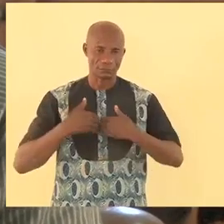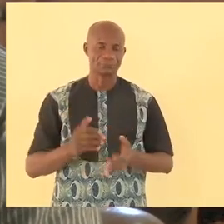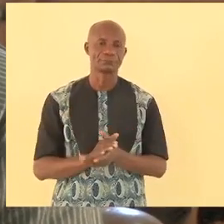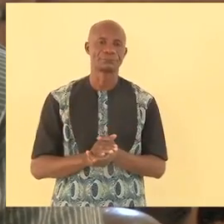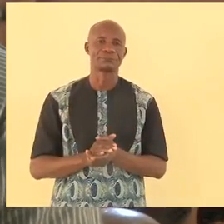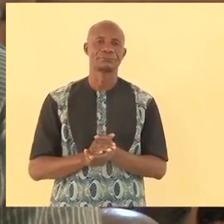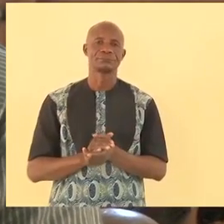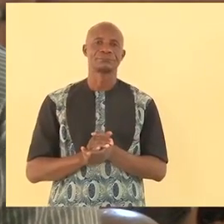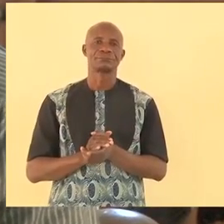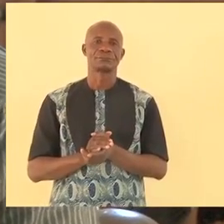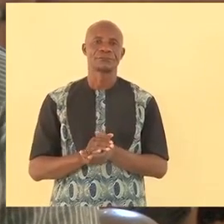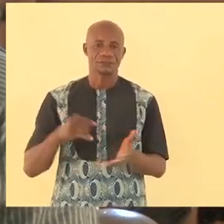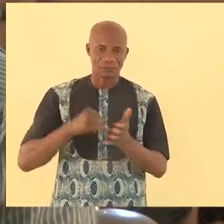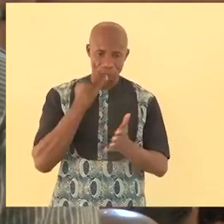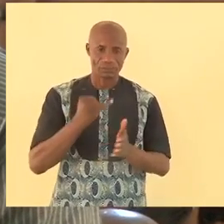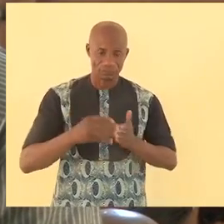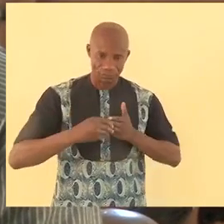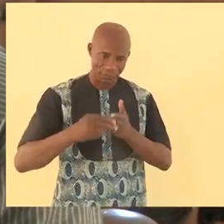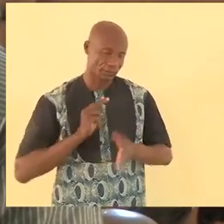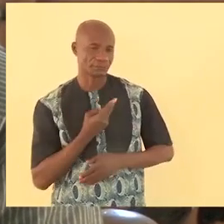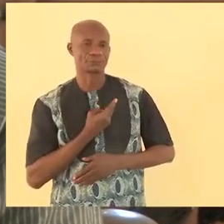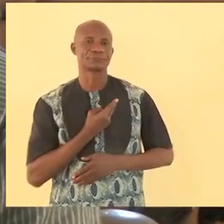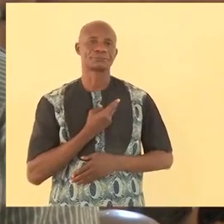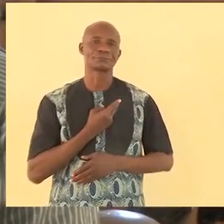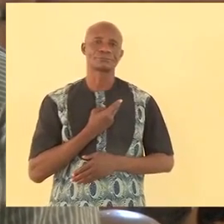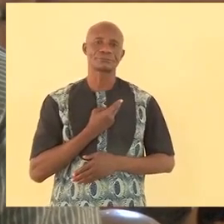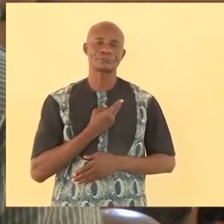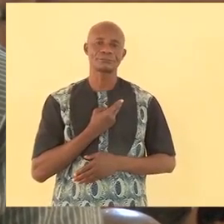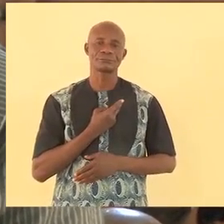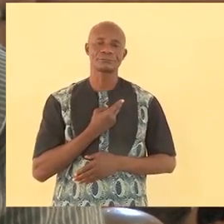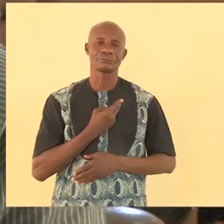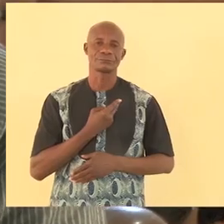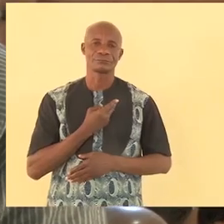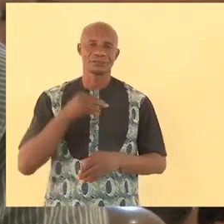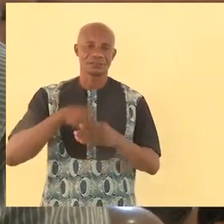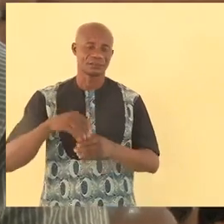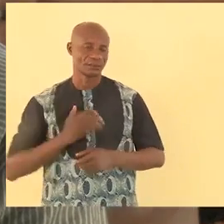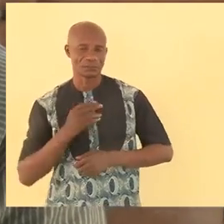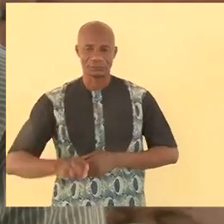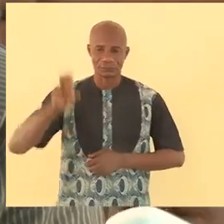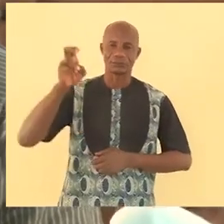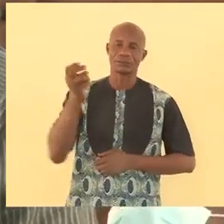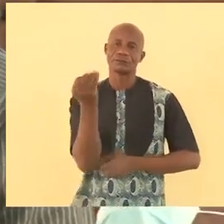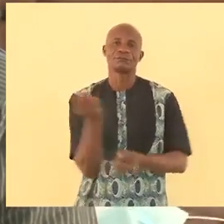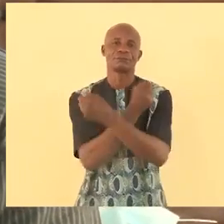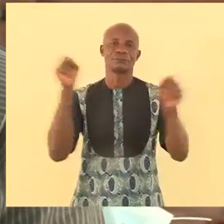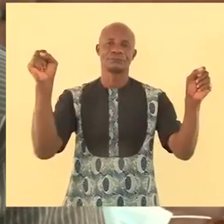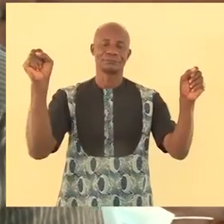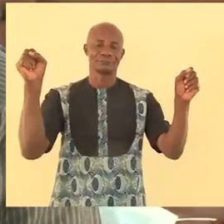really is, it should serve as our guide. For us Christians, the Beatitude is our roadmap in our journey of